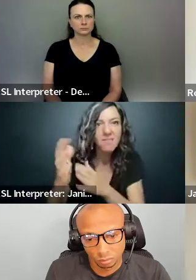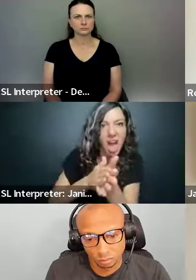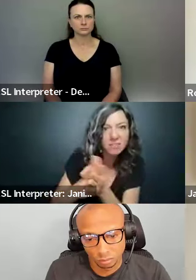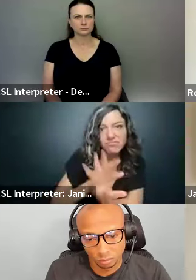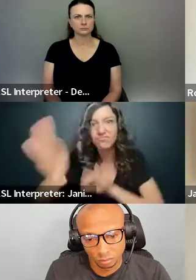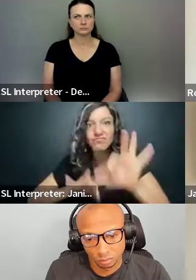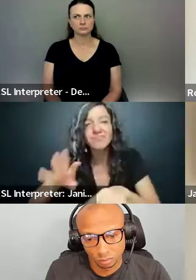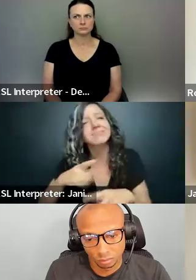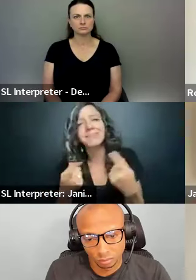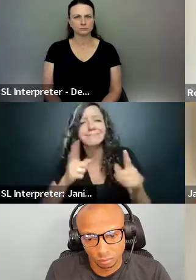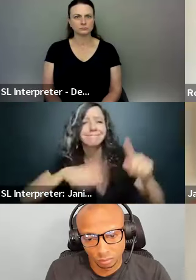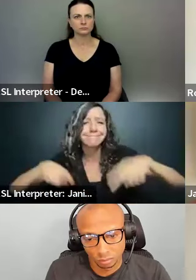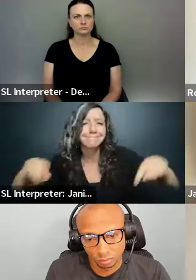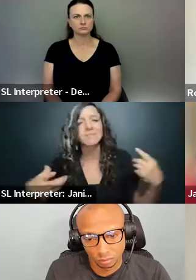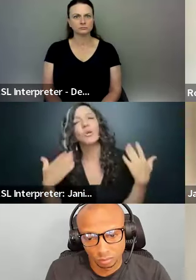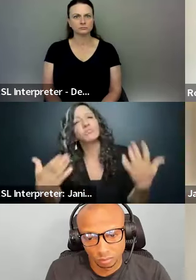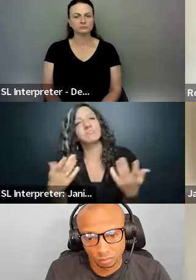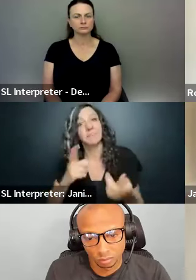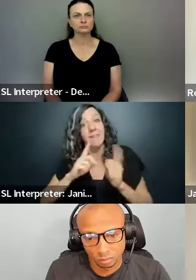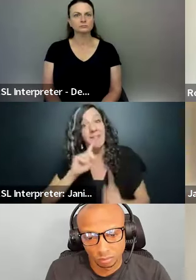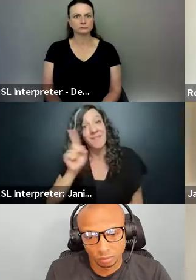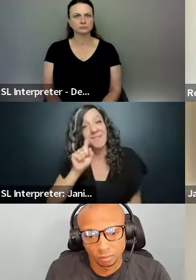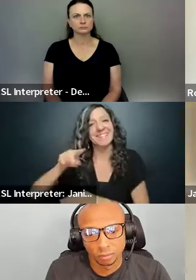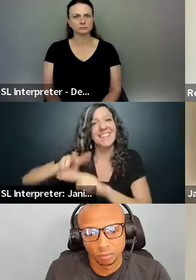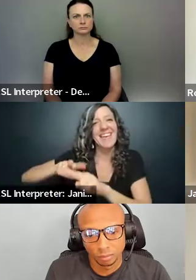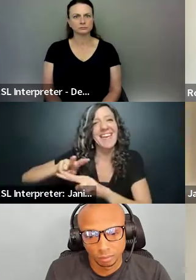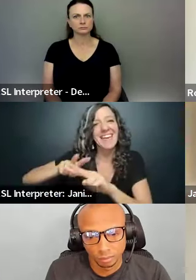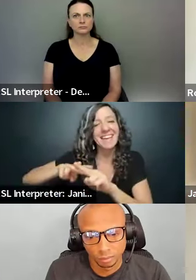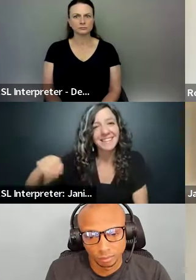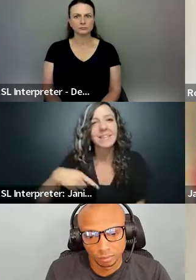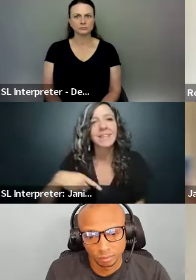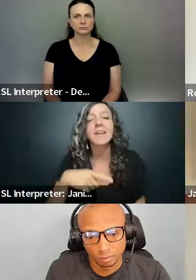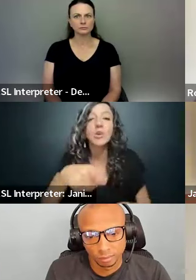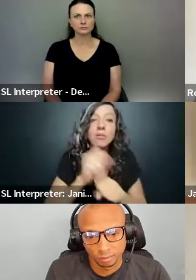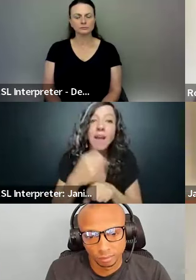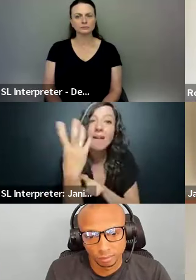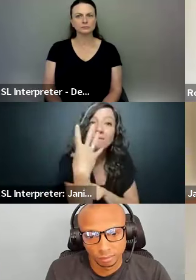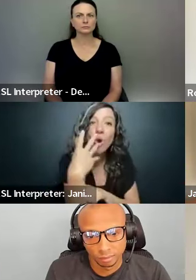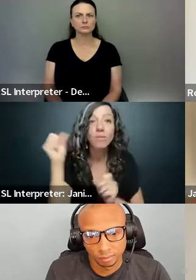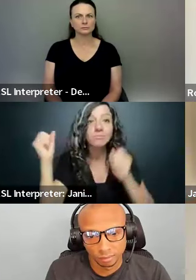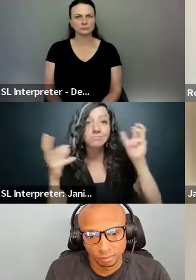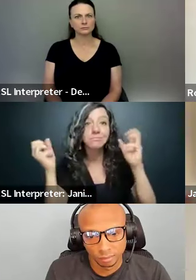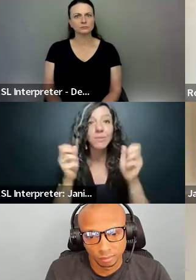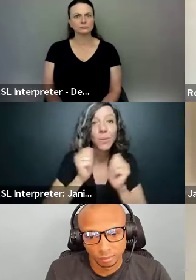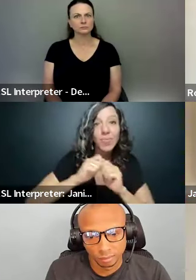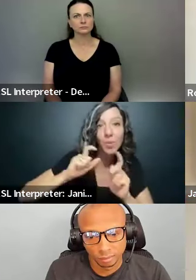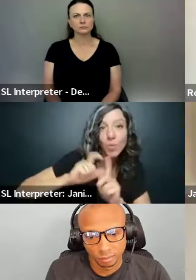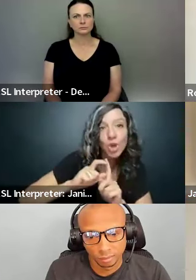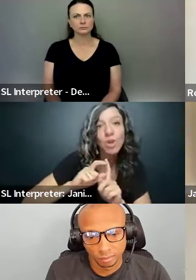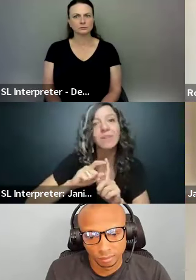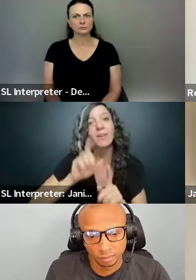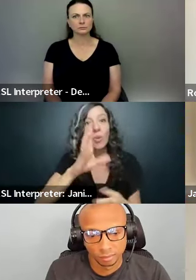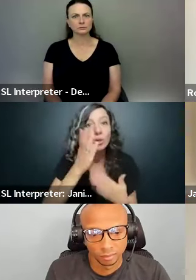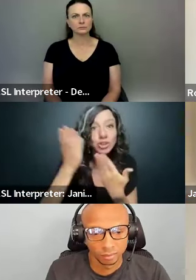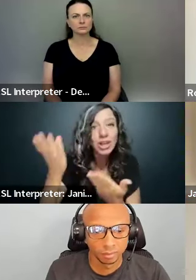But yeah, just have those conversations in there, make a little video, put your draft, put your suggestion, have those conversations in there, right?